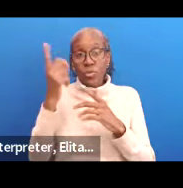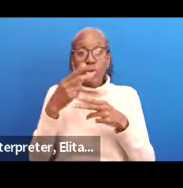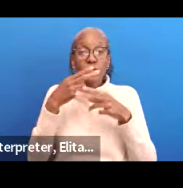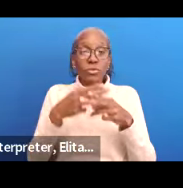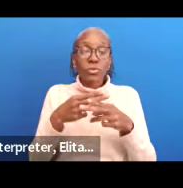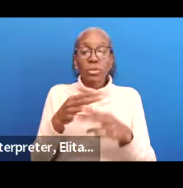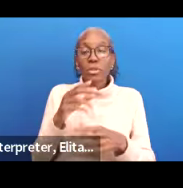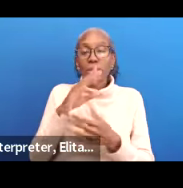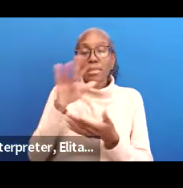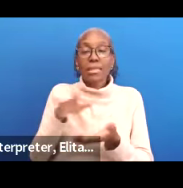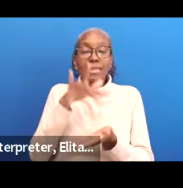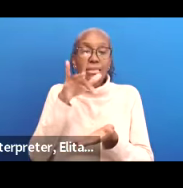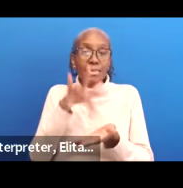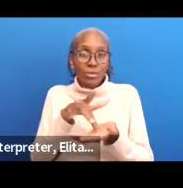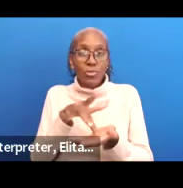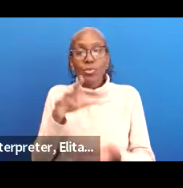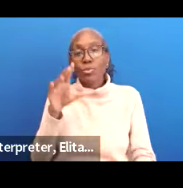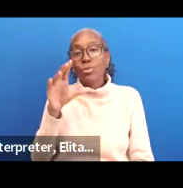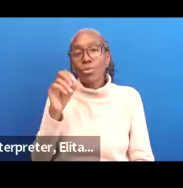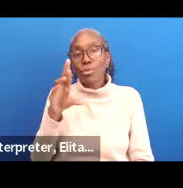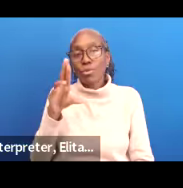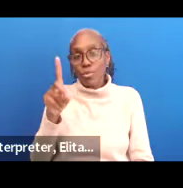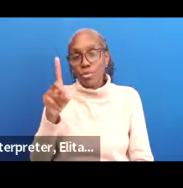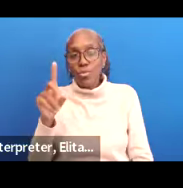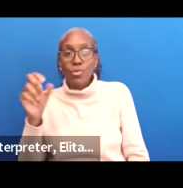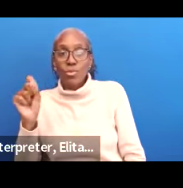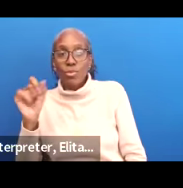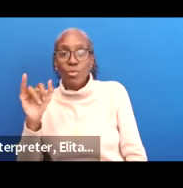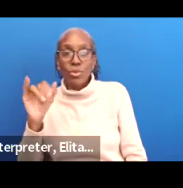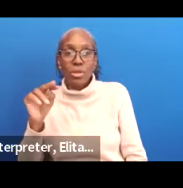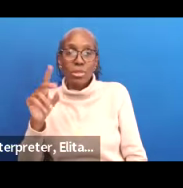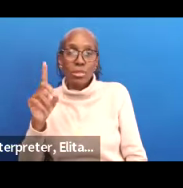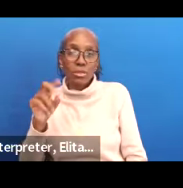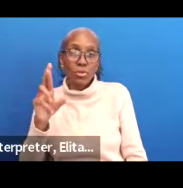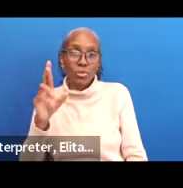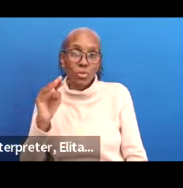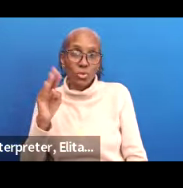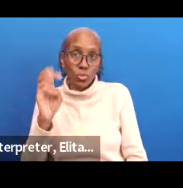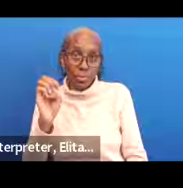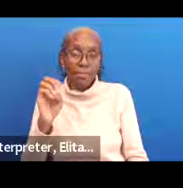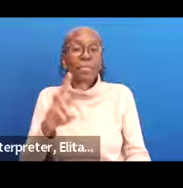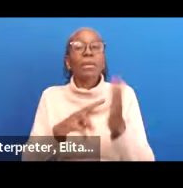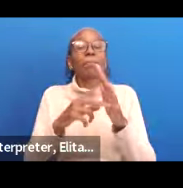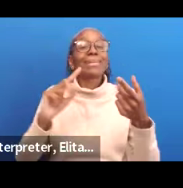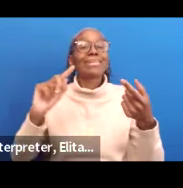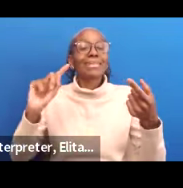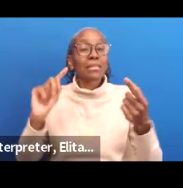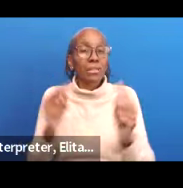central cord syndrome, which is an injury in